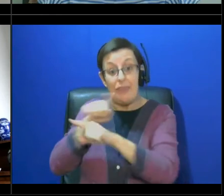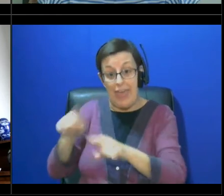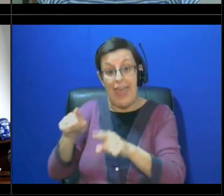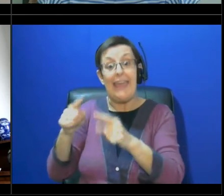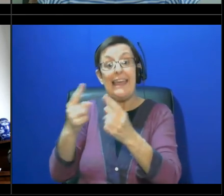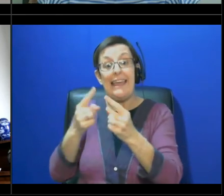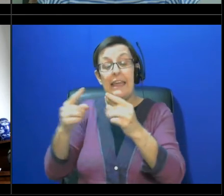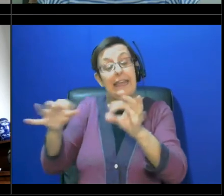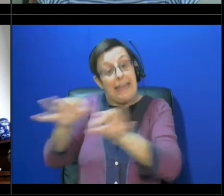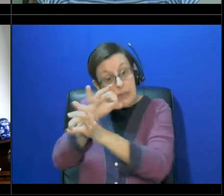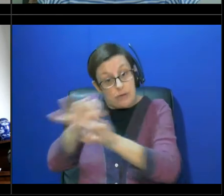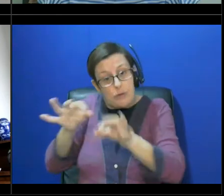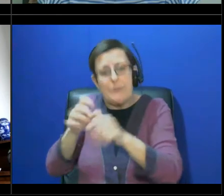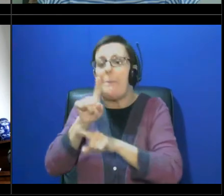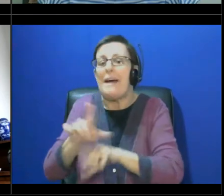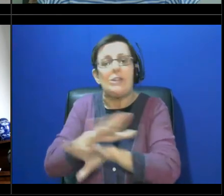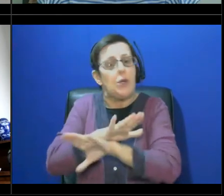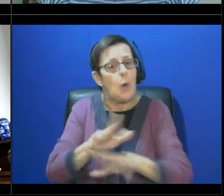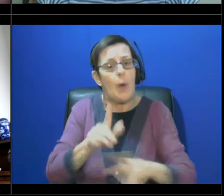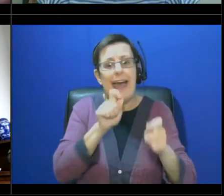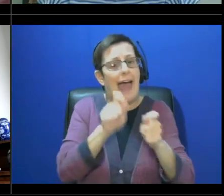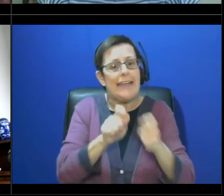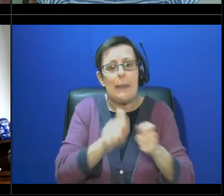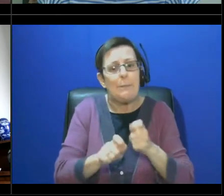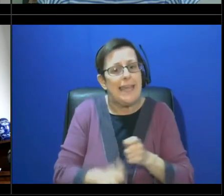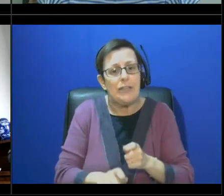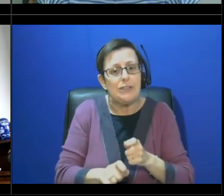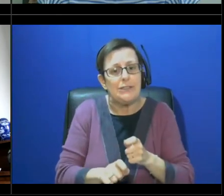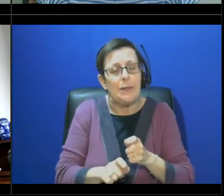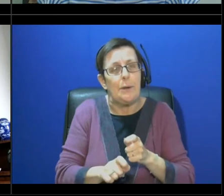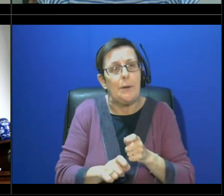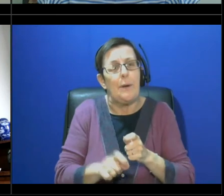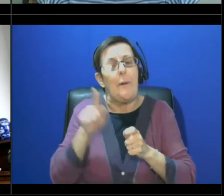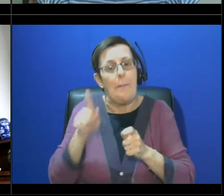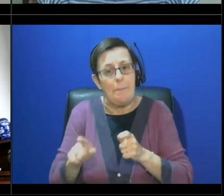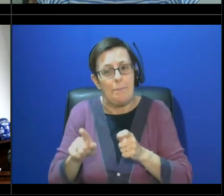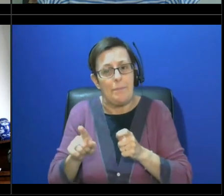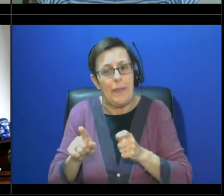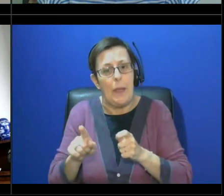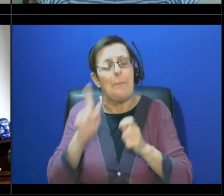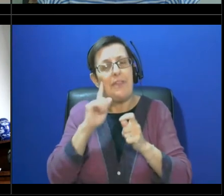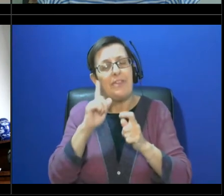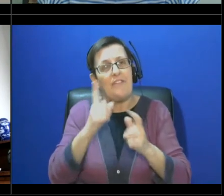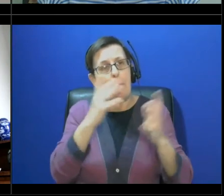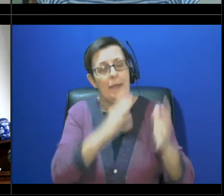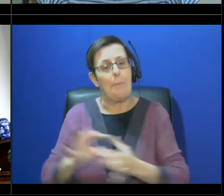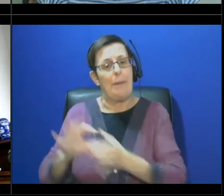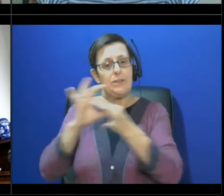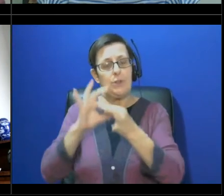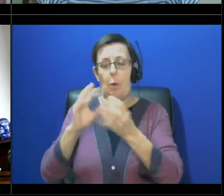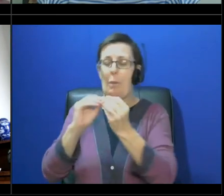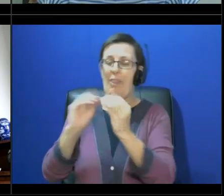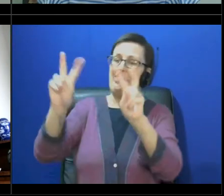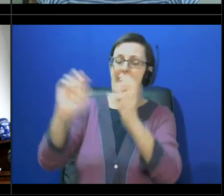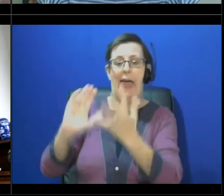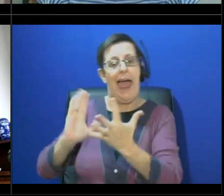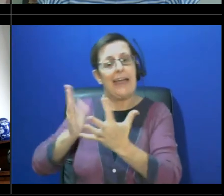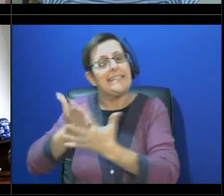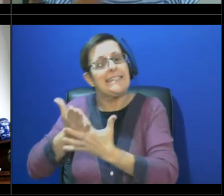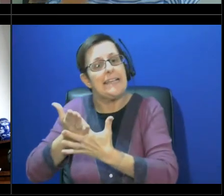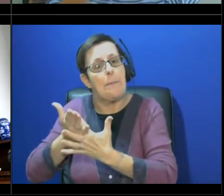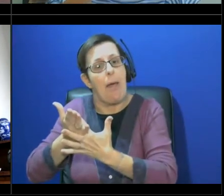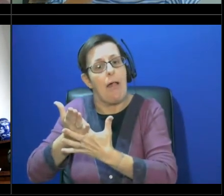necessarily adaptations, but they've become associated with being accessible instruments and therefore kind of get leaned into the